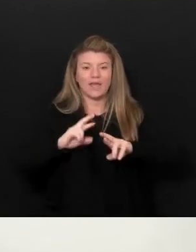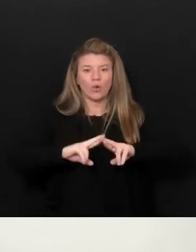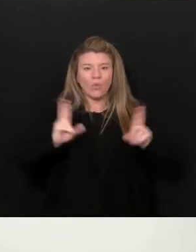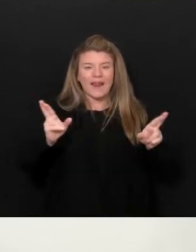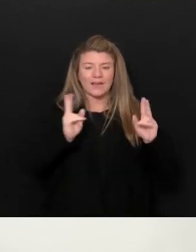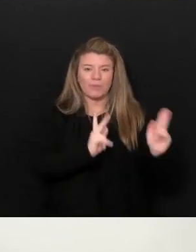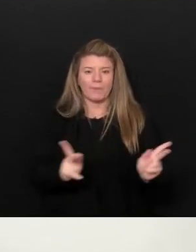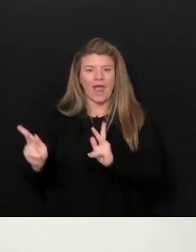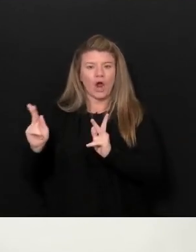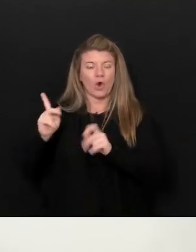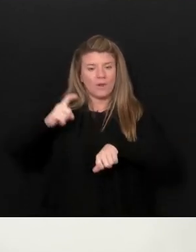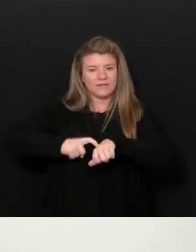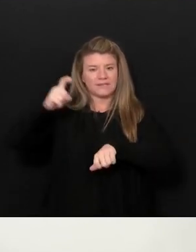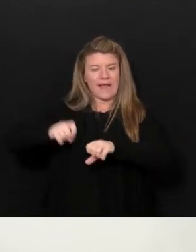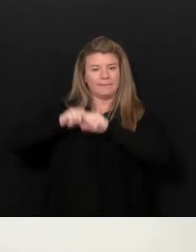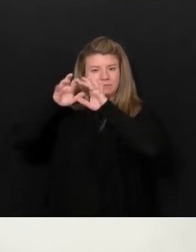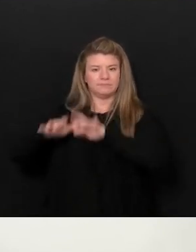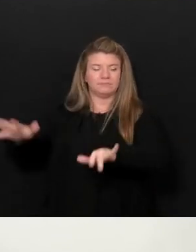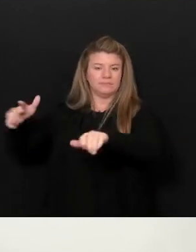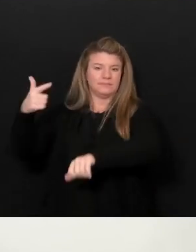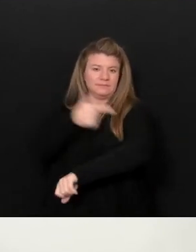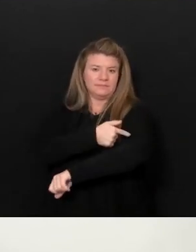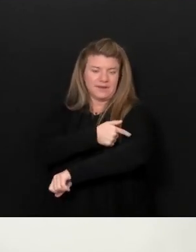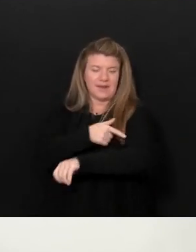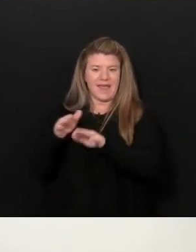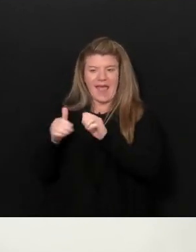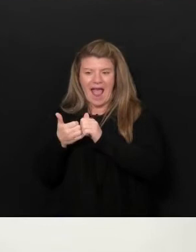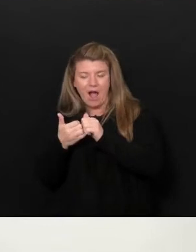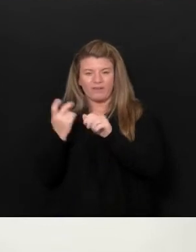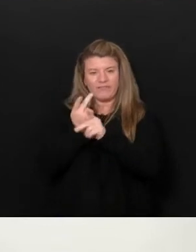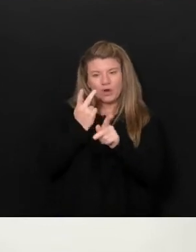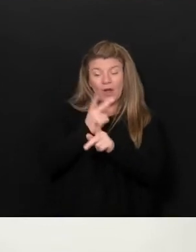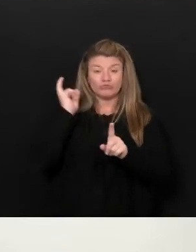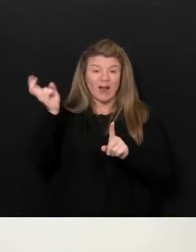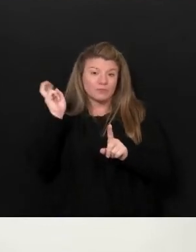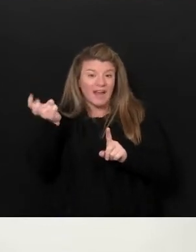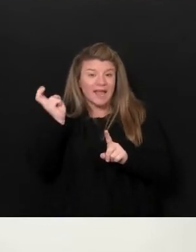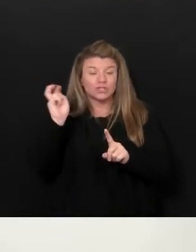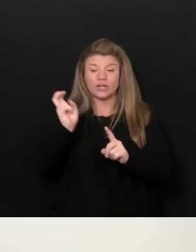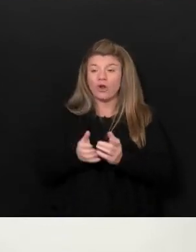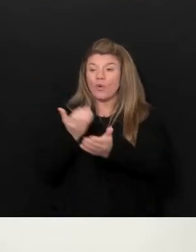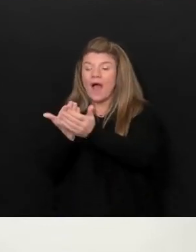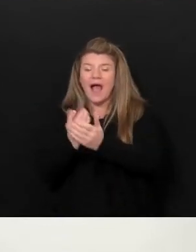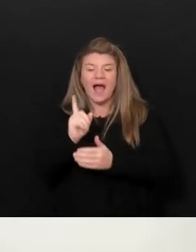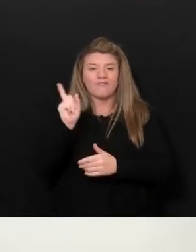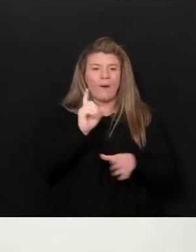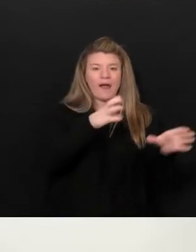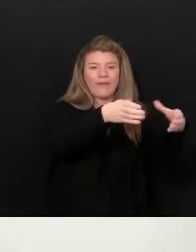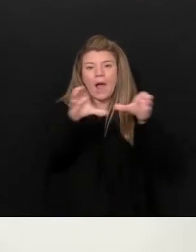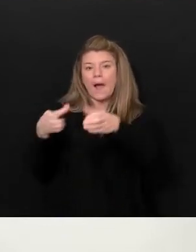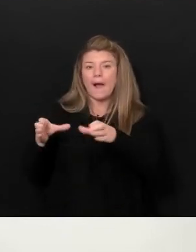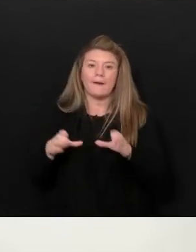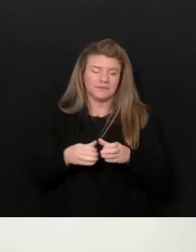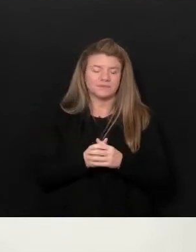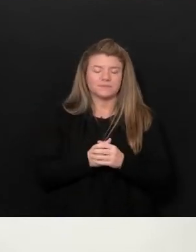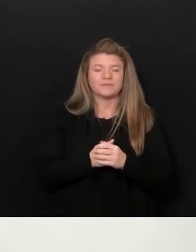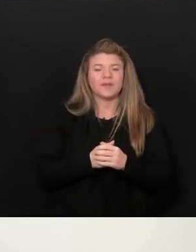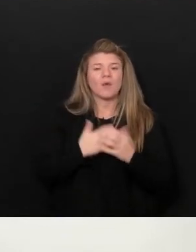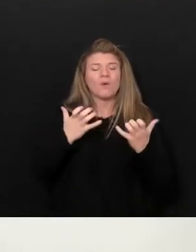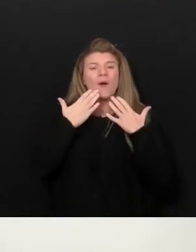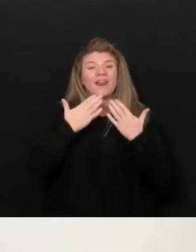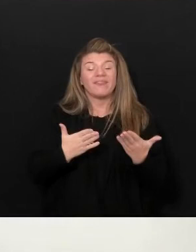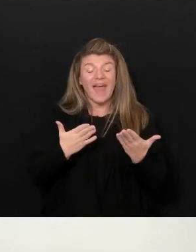prepare for the route reconnaissance and the transportation process. Particularly want to thank